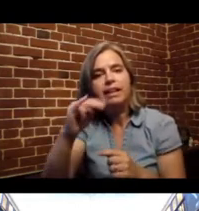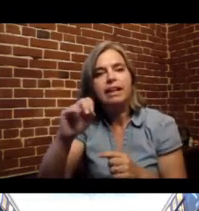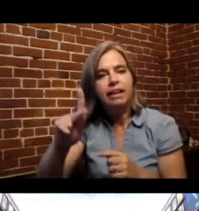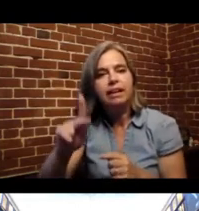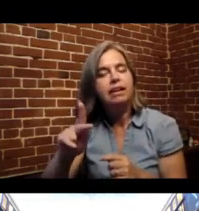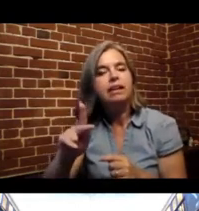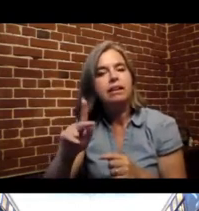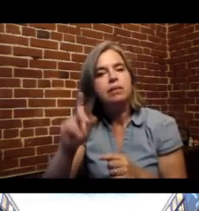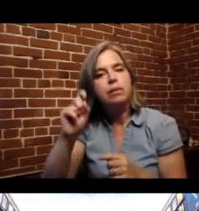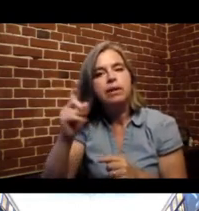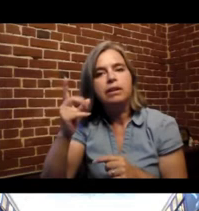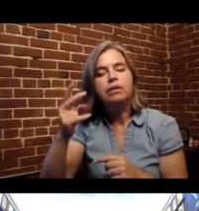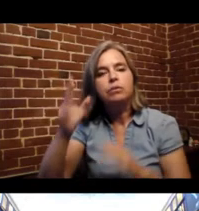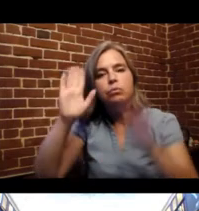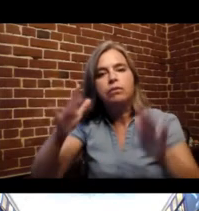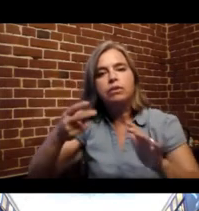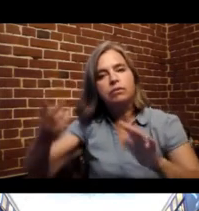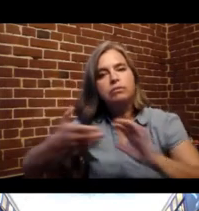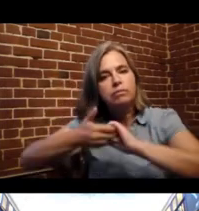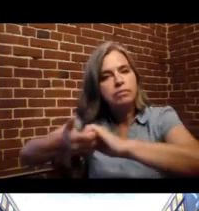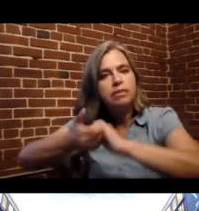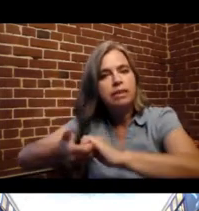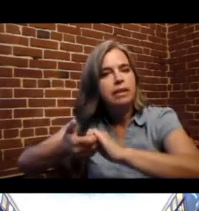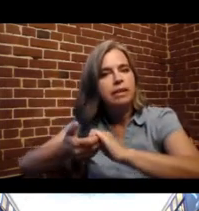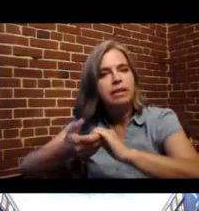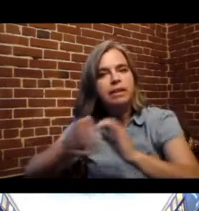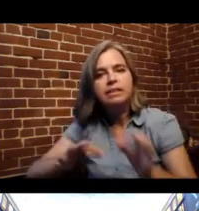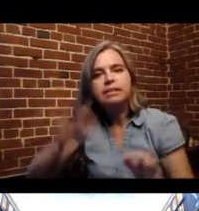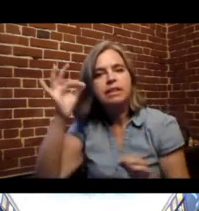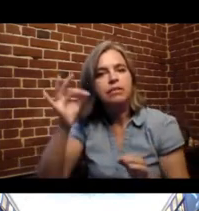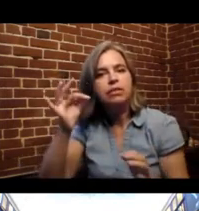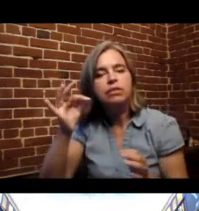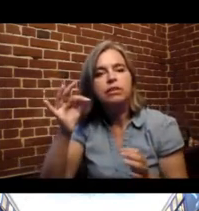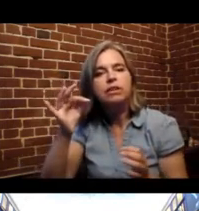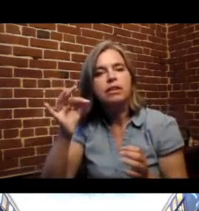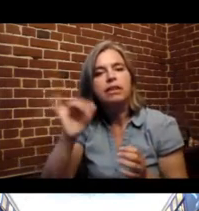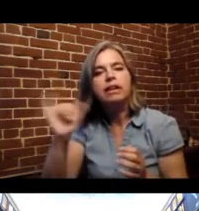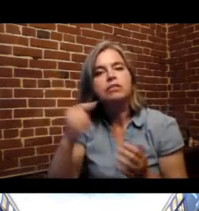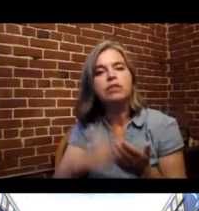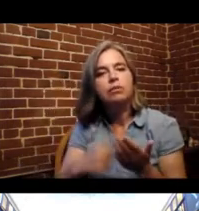with collaborations is that you discover so much, almost like Lei and I were talking about it the other day.